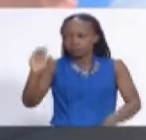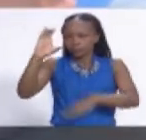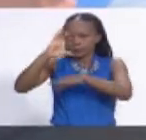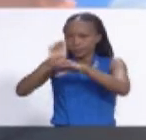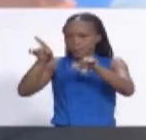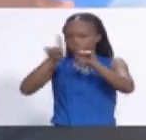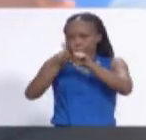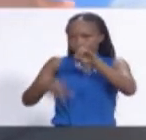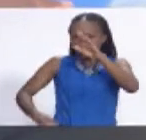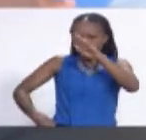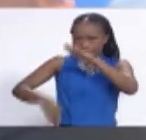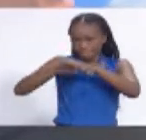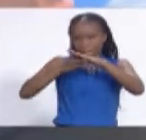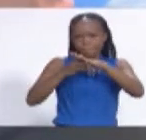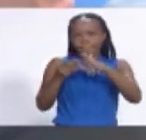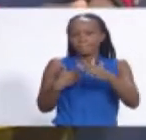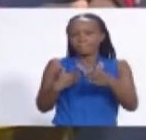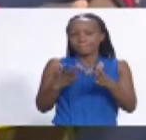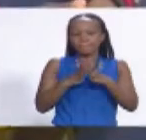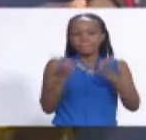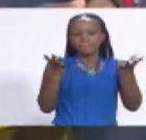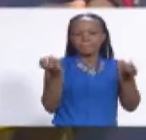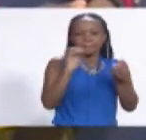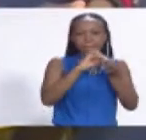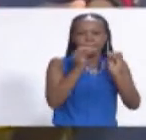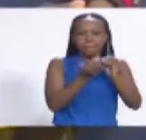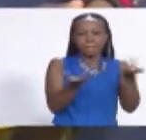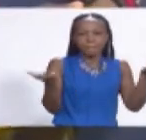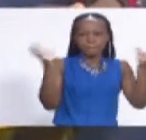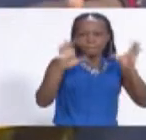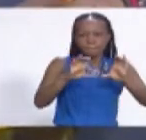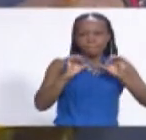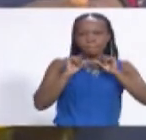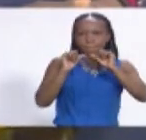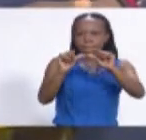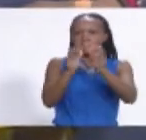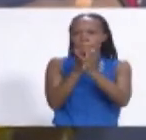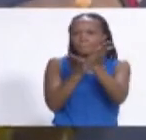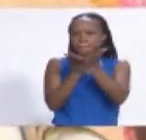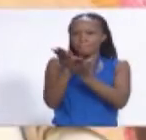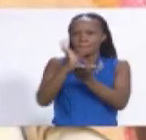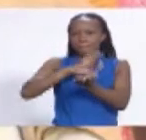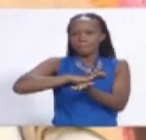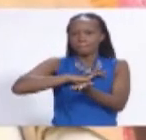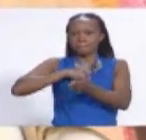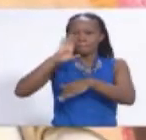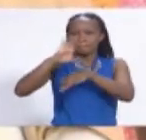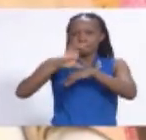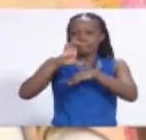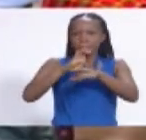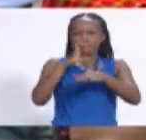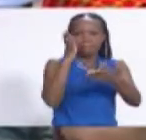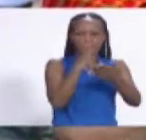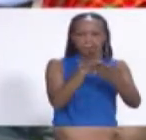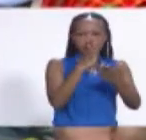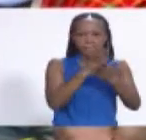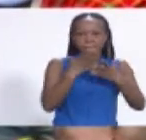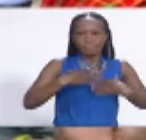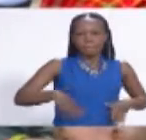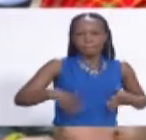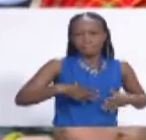from holding large conferences, but have been allowed to continue with services in their own churches, provided that congregants